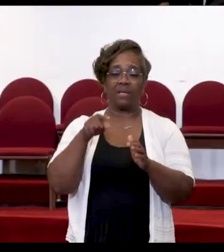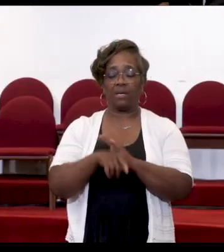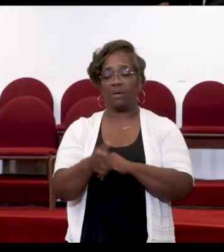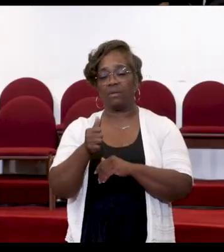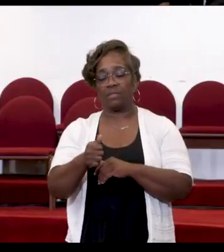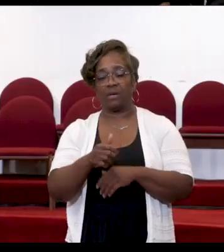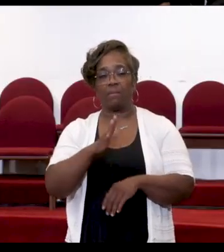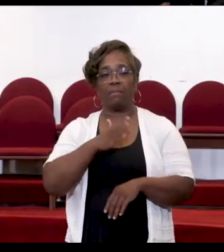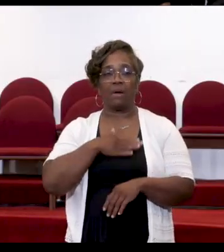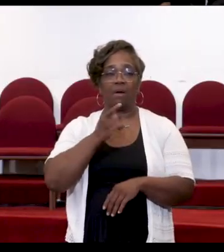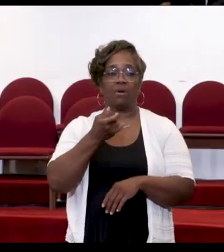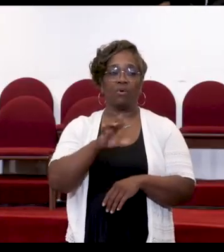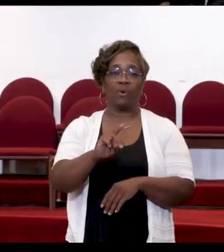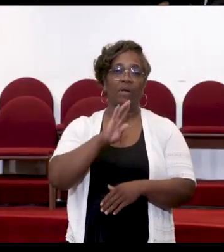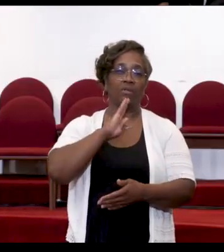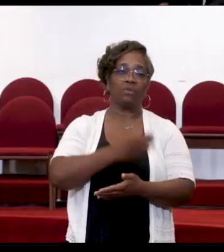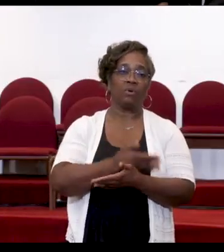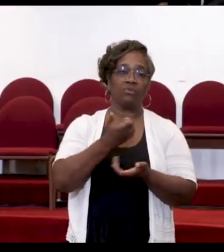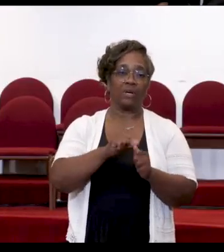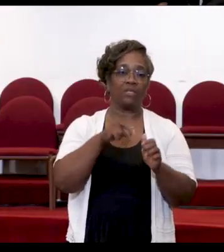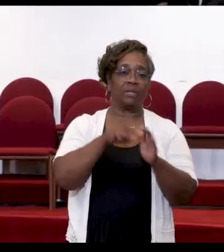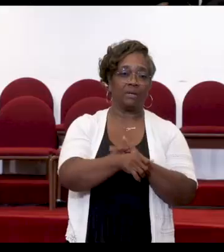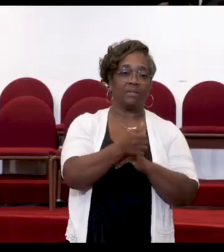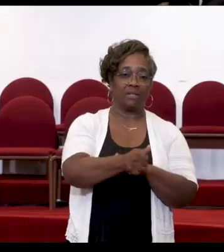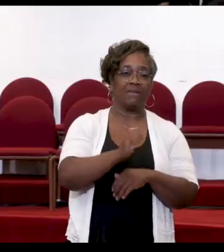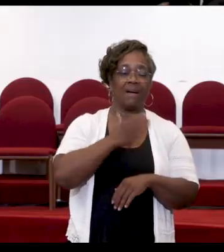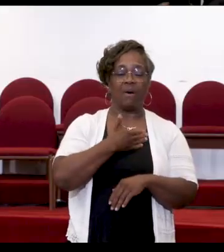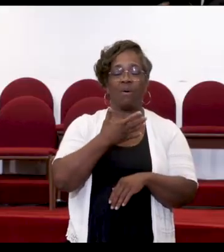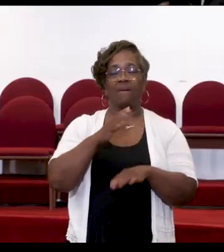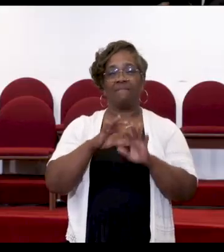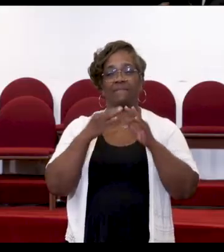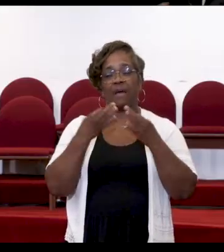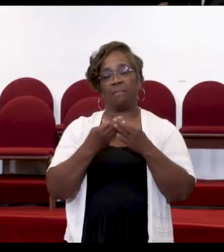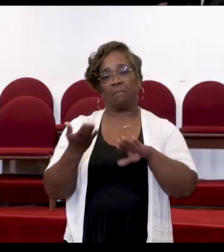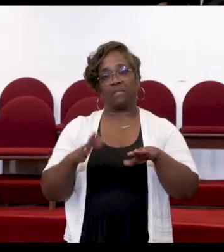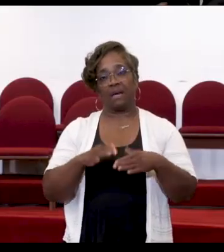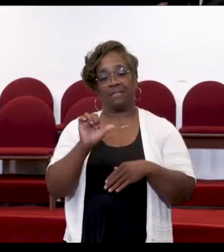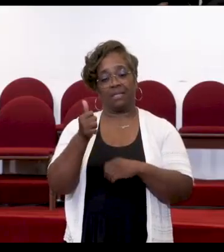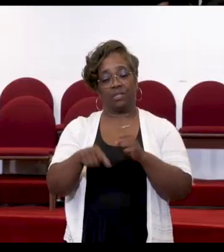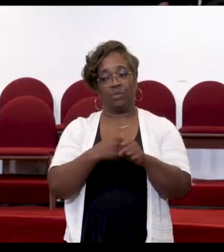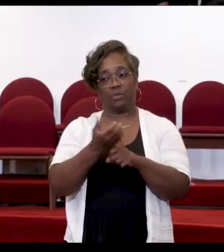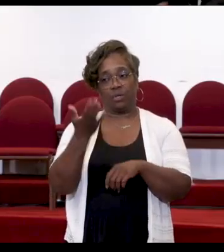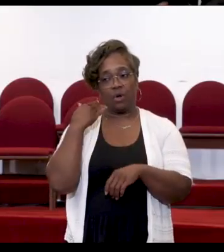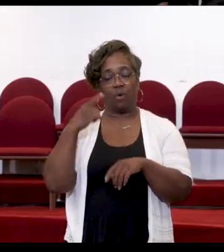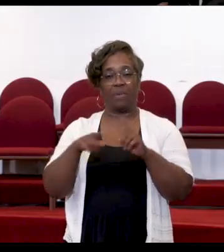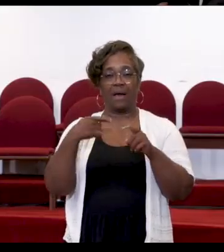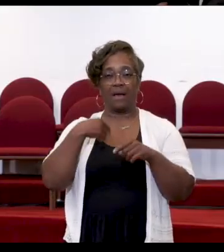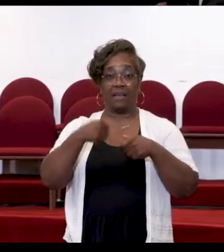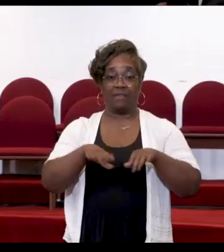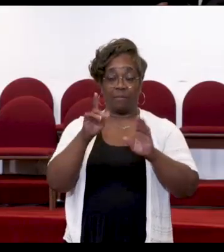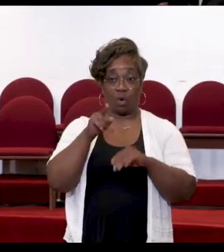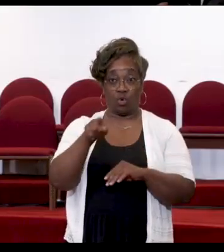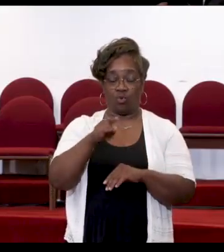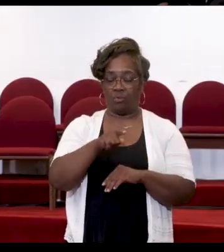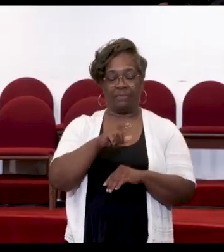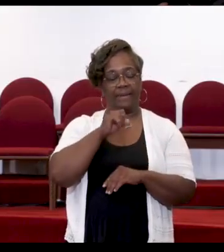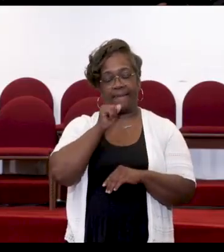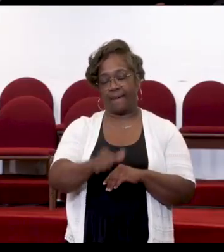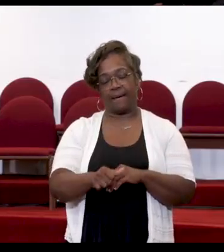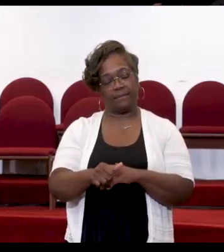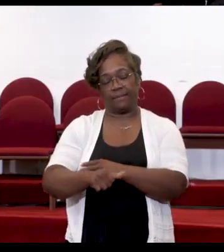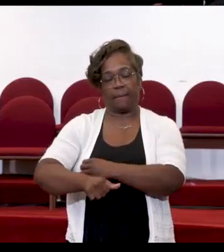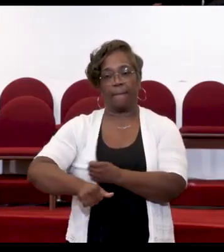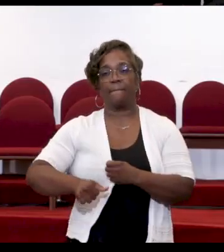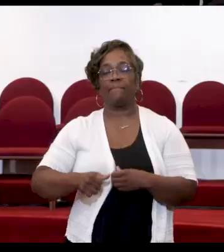commit suicide. Our family died 10 years ago. But I have not given up on you. And I must say to everyone in here,